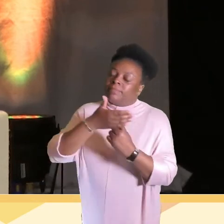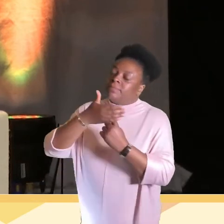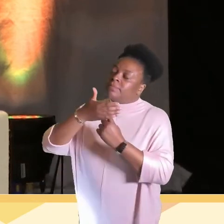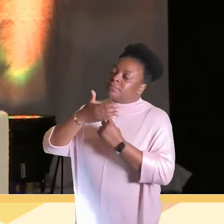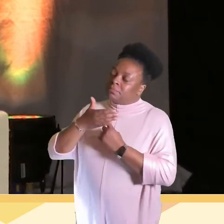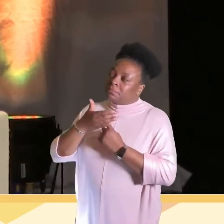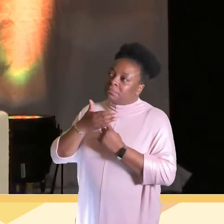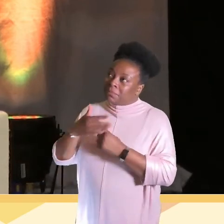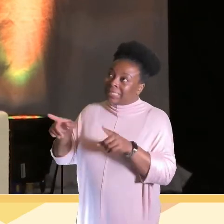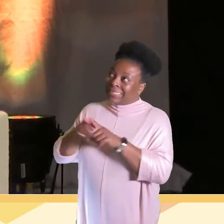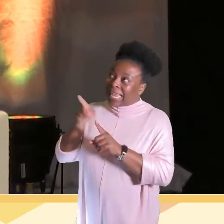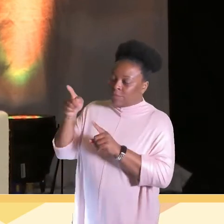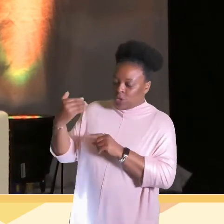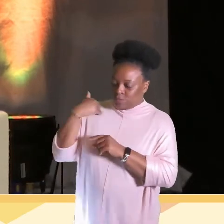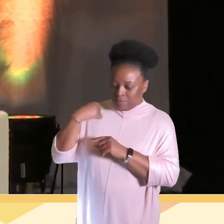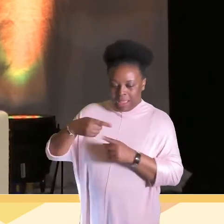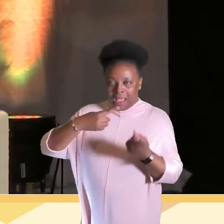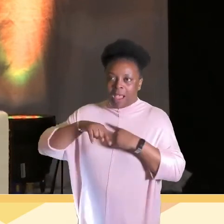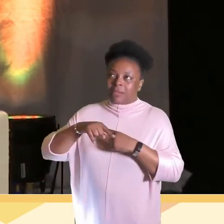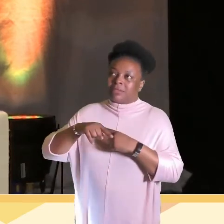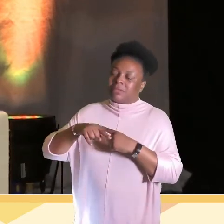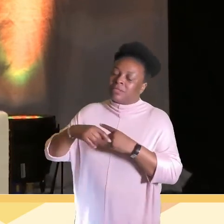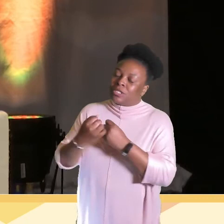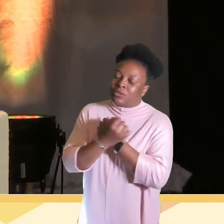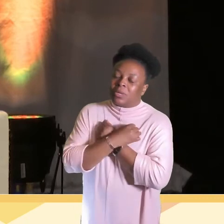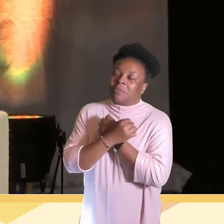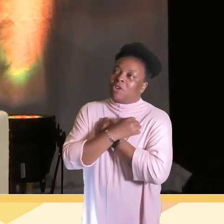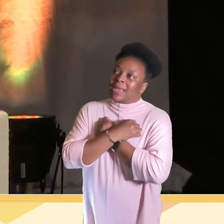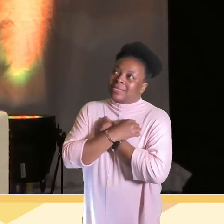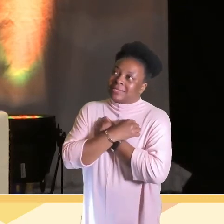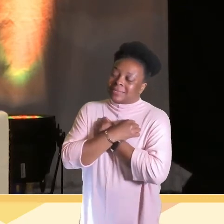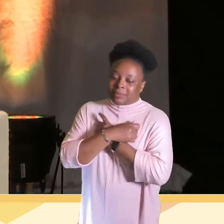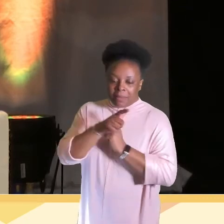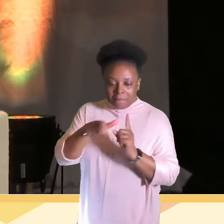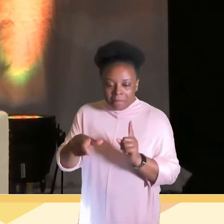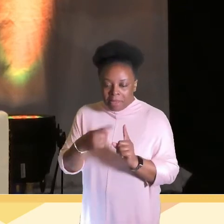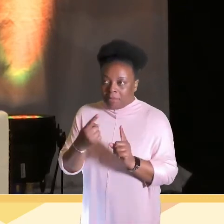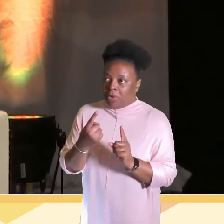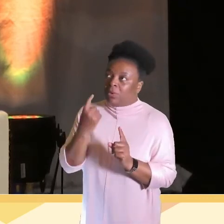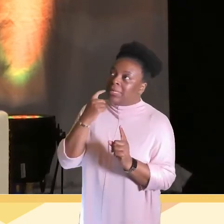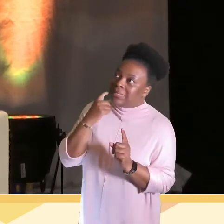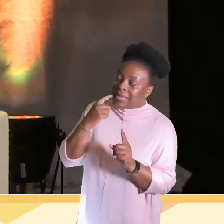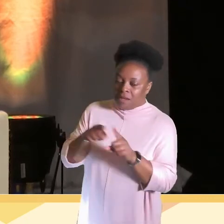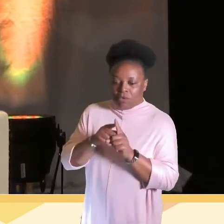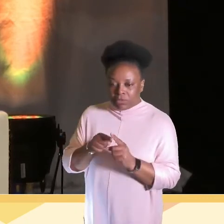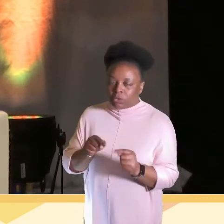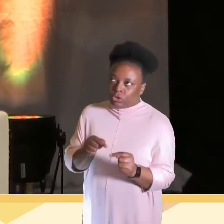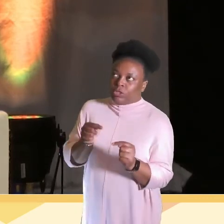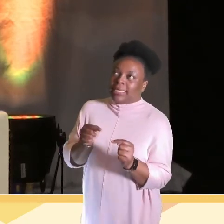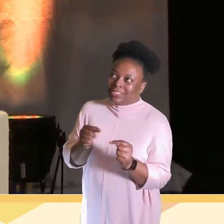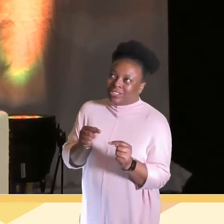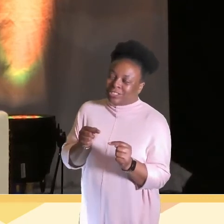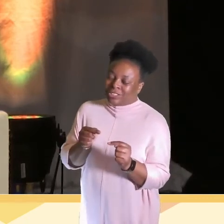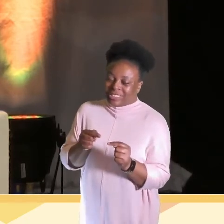you beckon us to embrace the easy and the challenging, the similar and